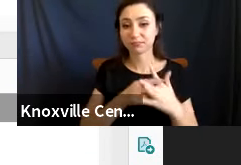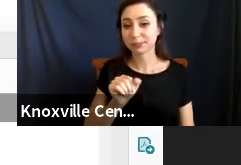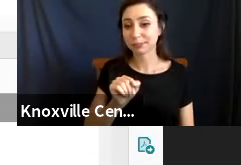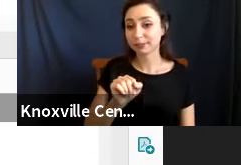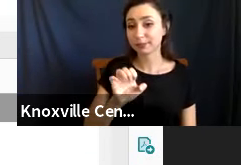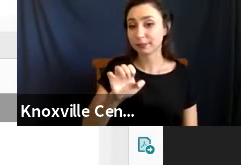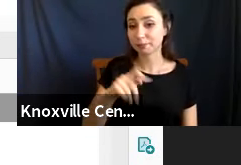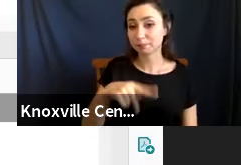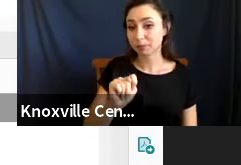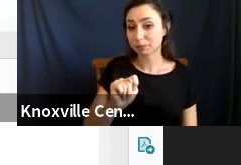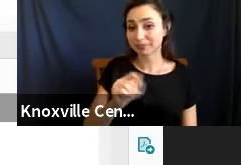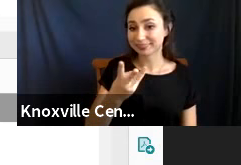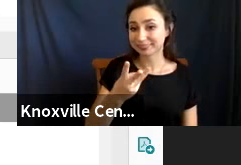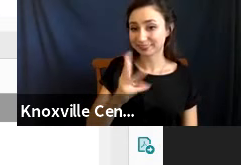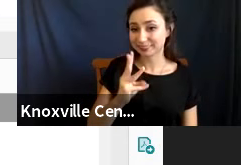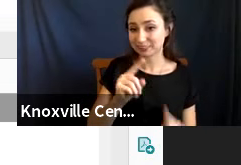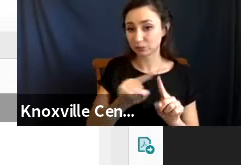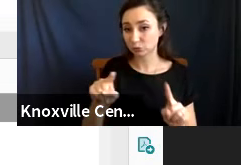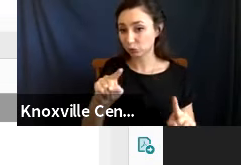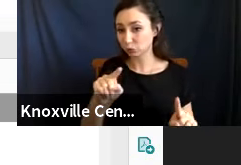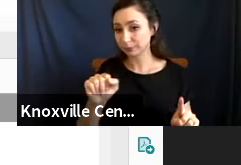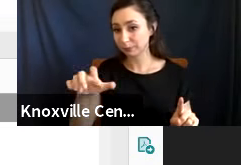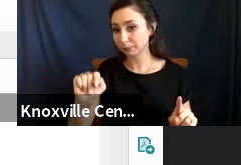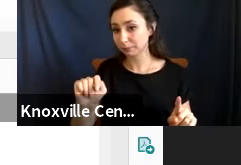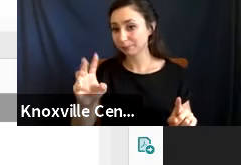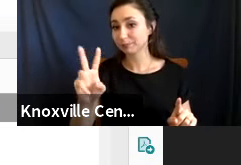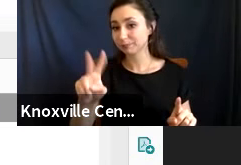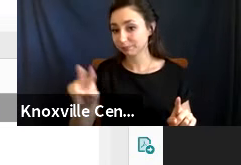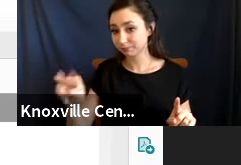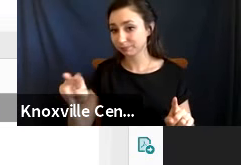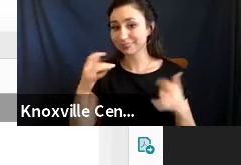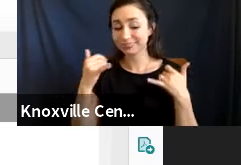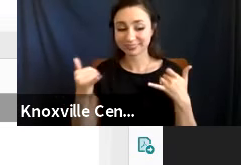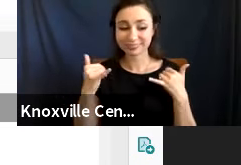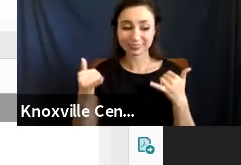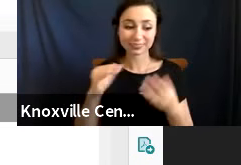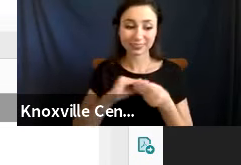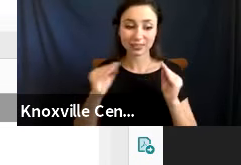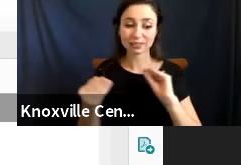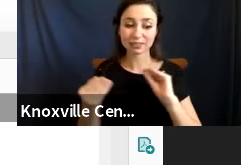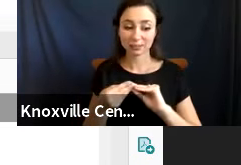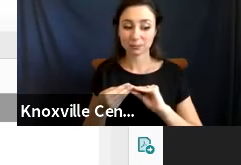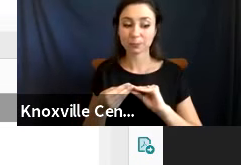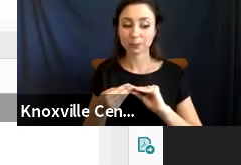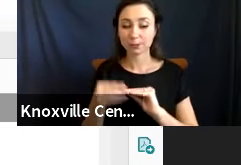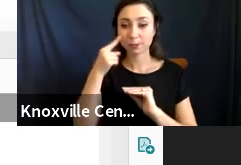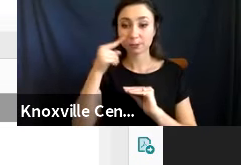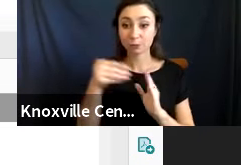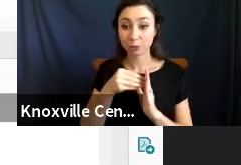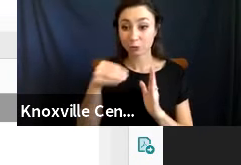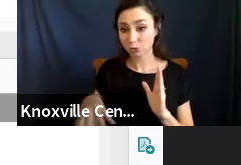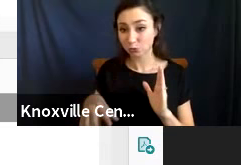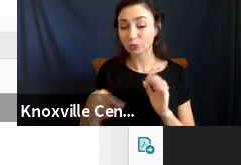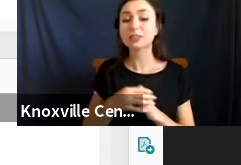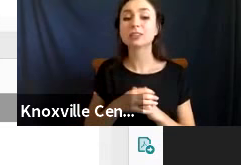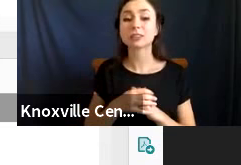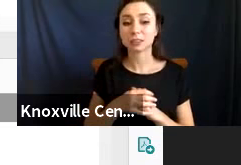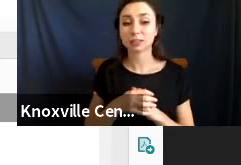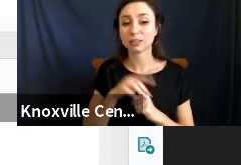16th through the 22nd. But today's numbers are for students